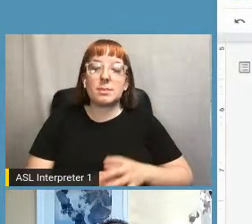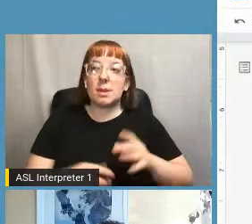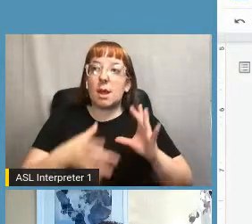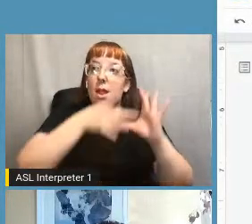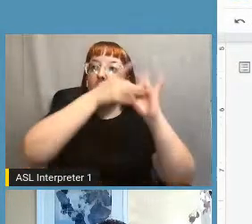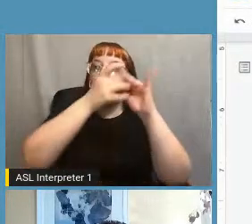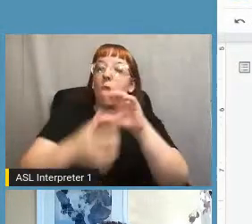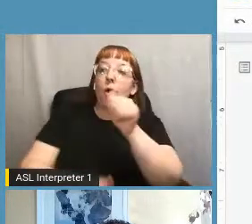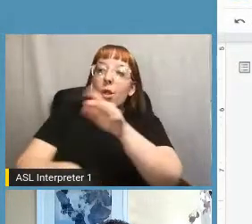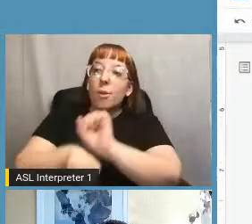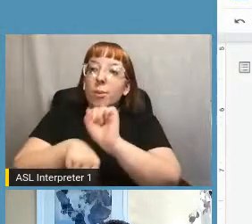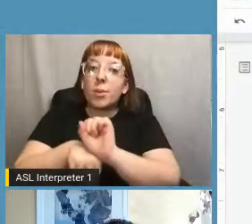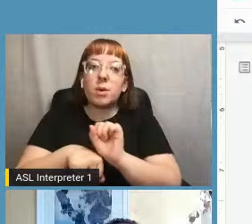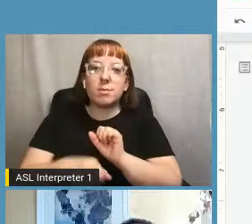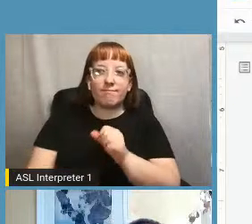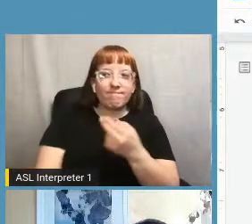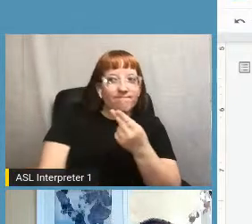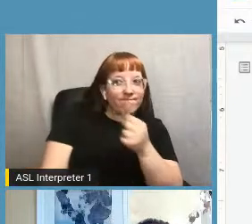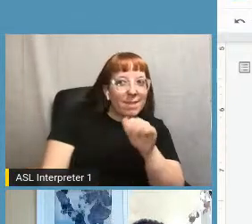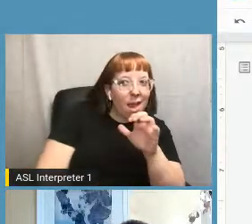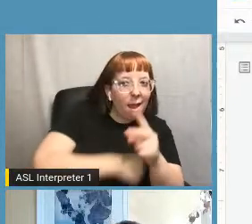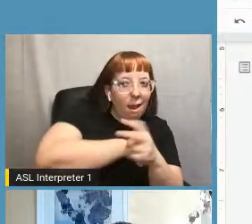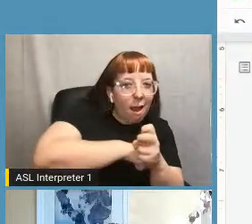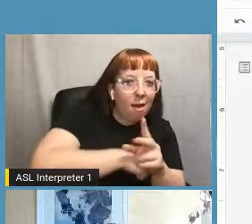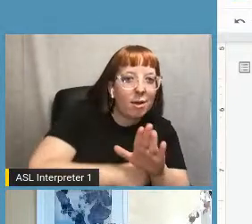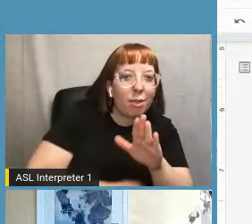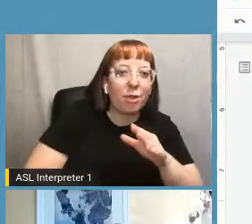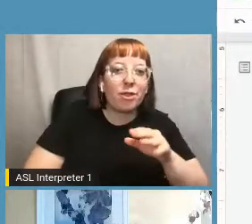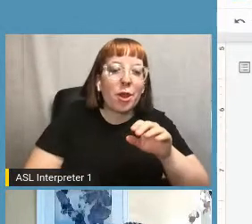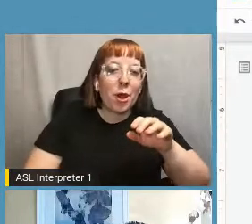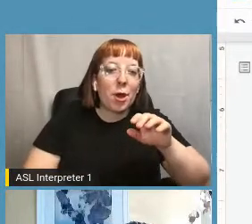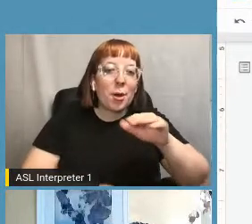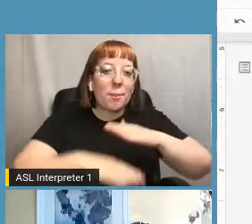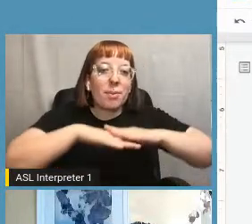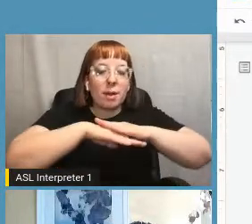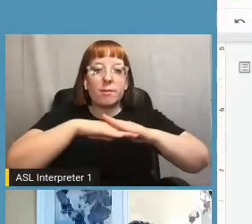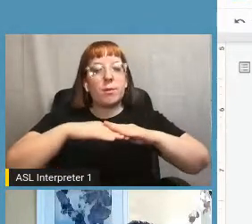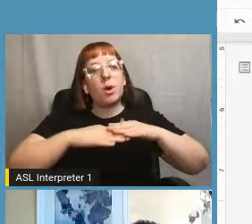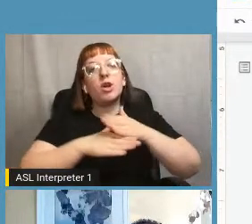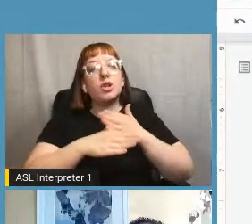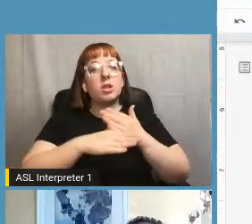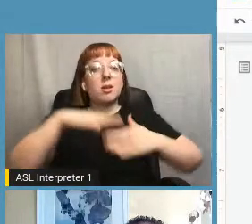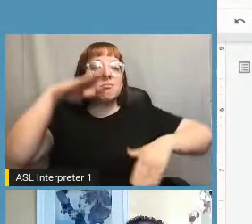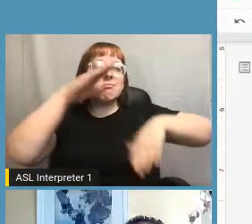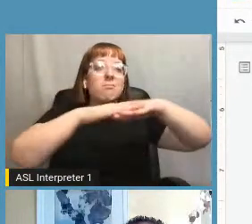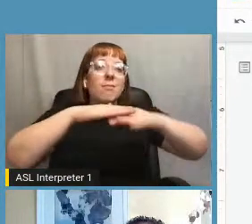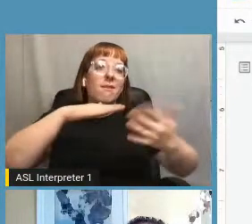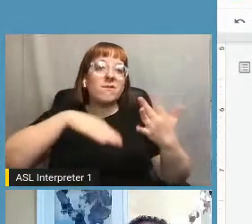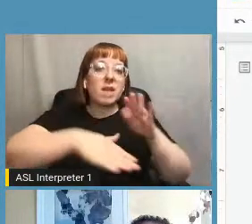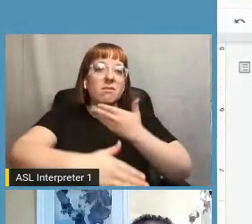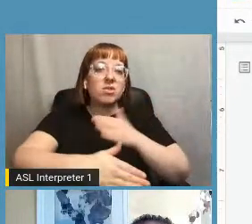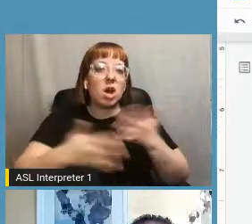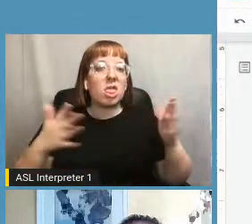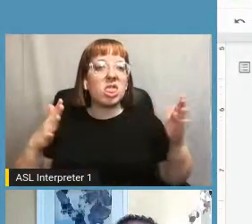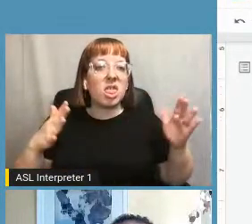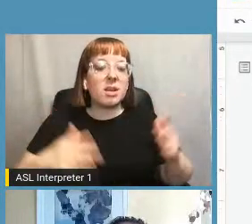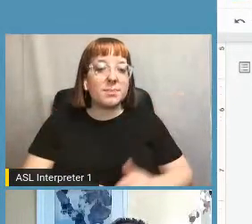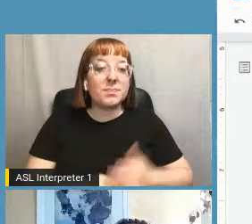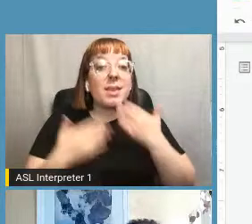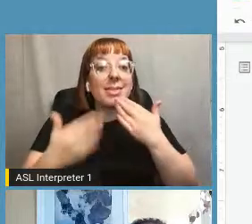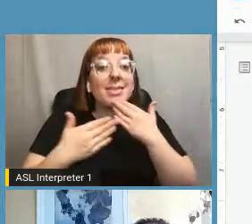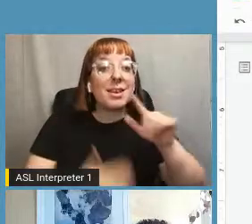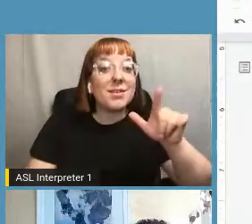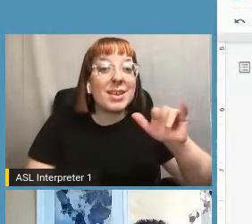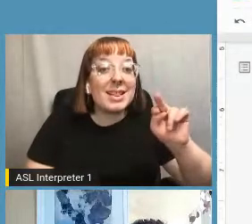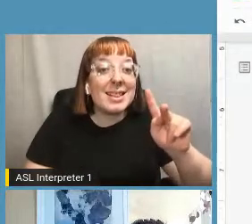of hack the platform because it only allowed you to share up to 5 songs, things like that. Yeah, thanks for the link, Quincy.